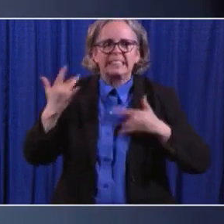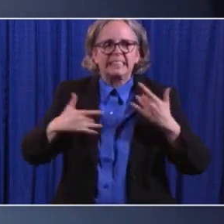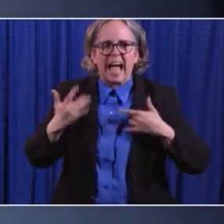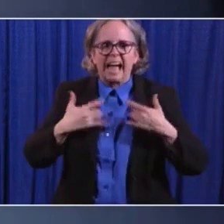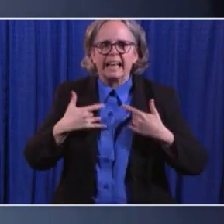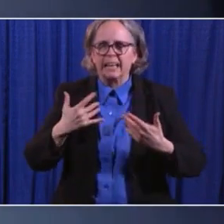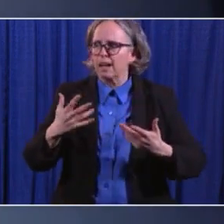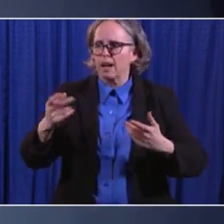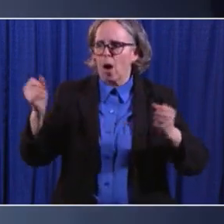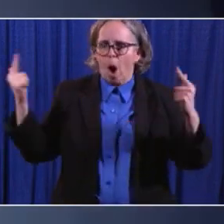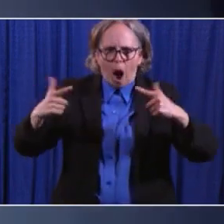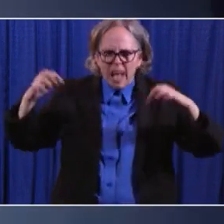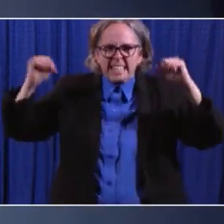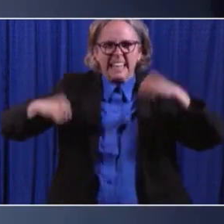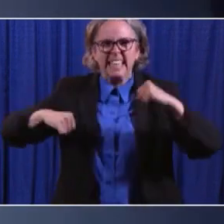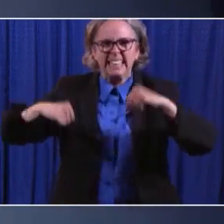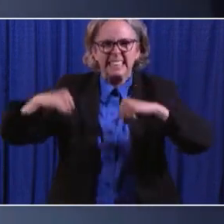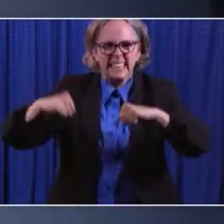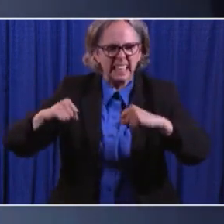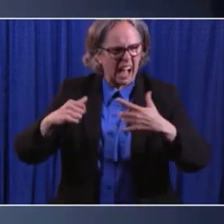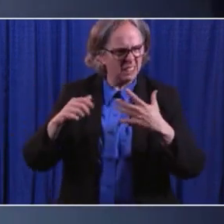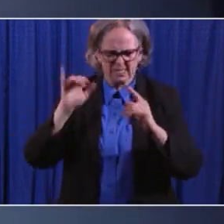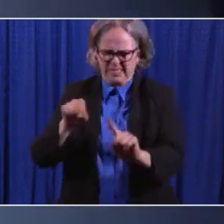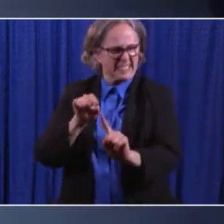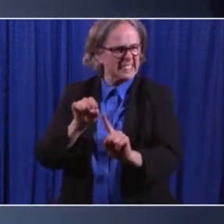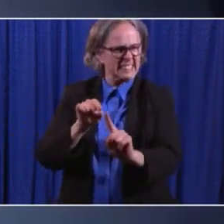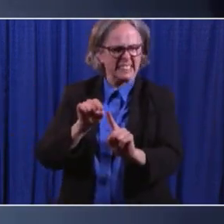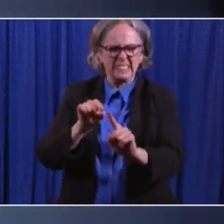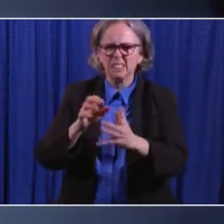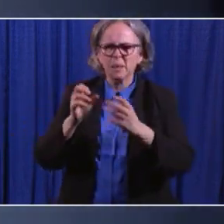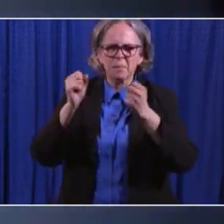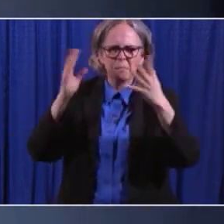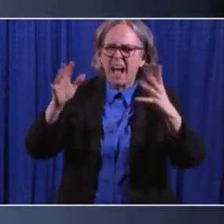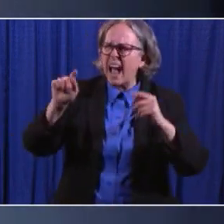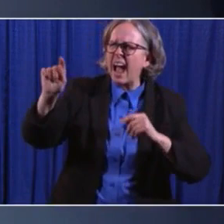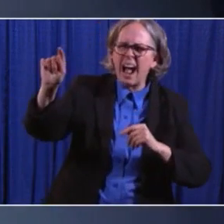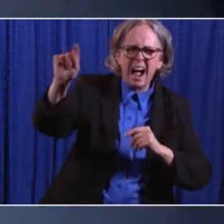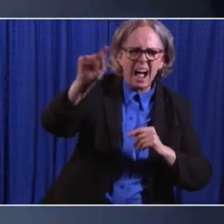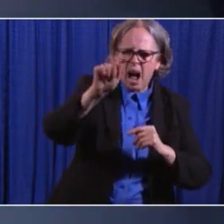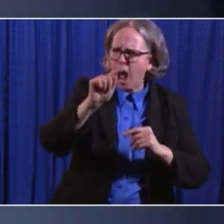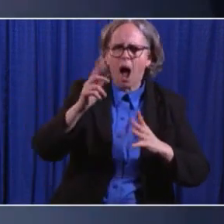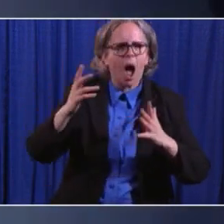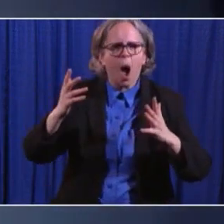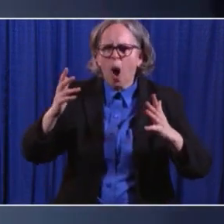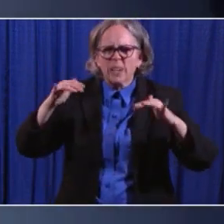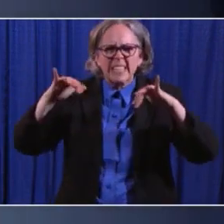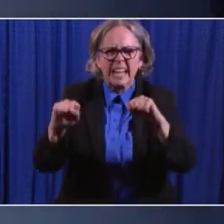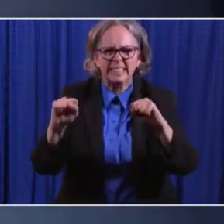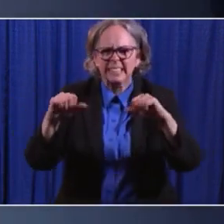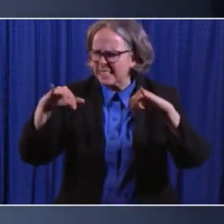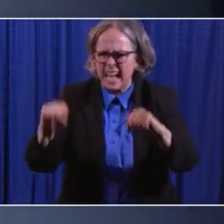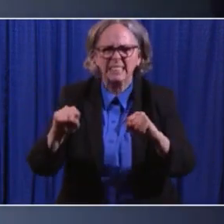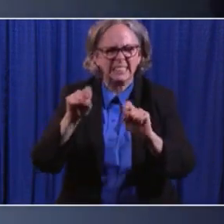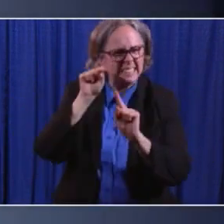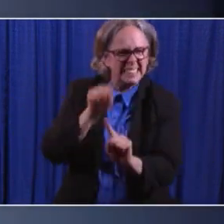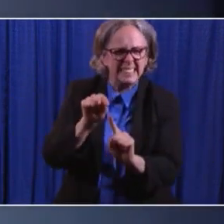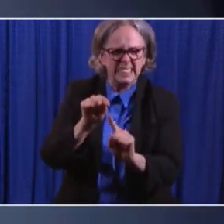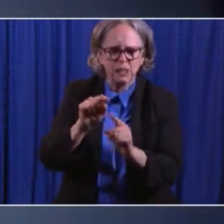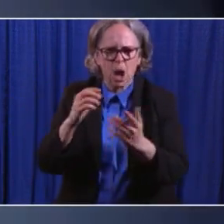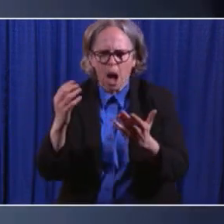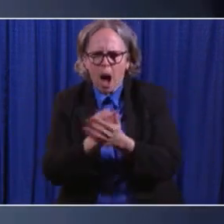departments in order to identify what the possible solutions are for the young people that are being served at PEP